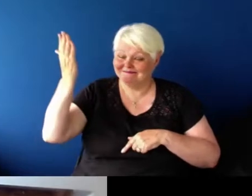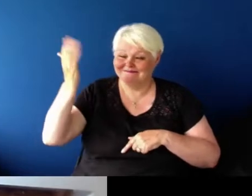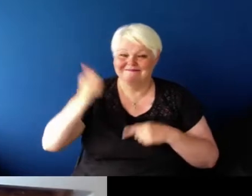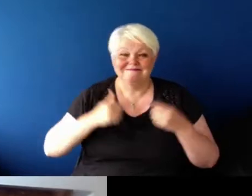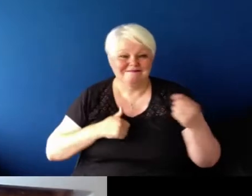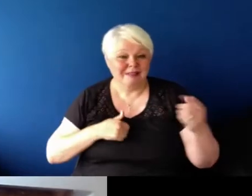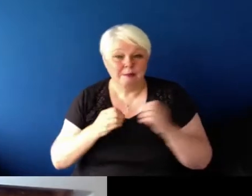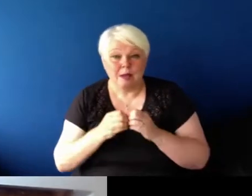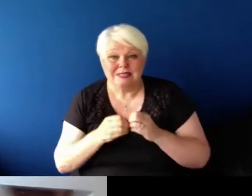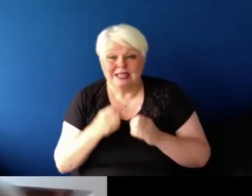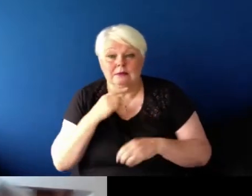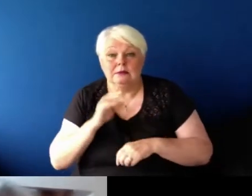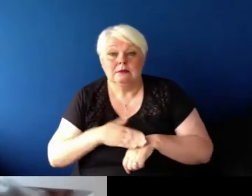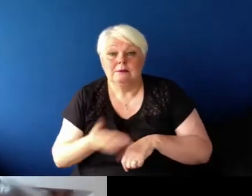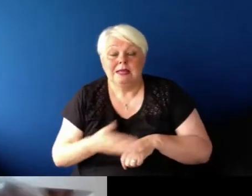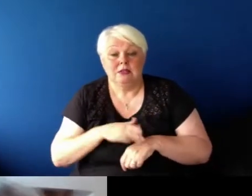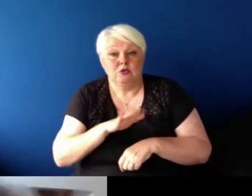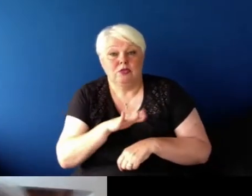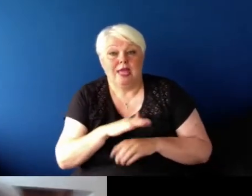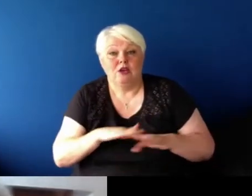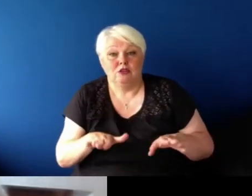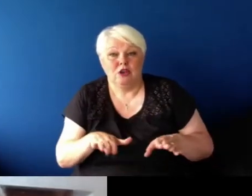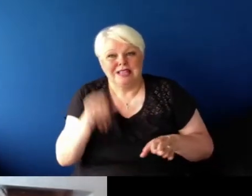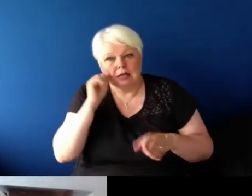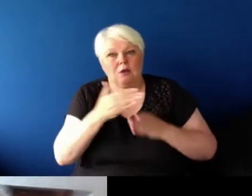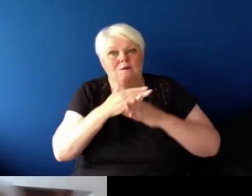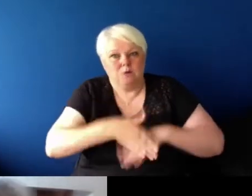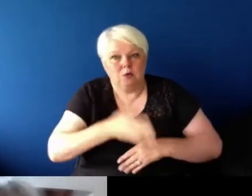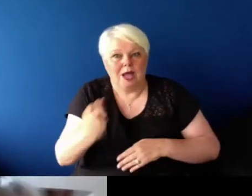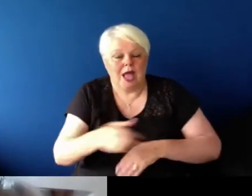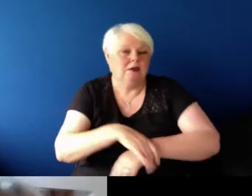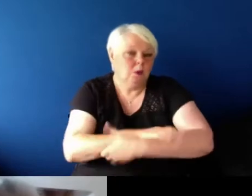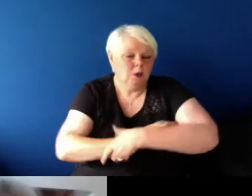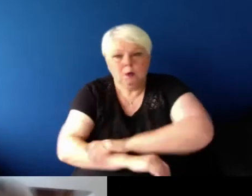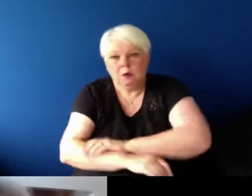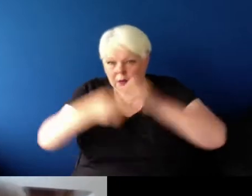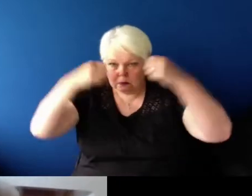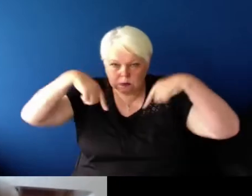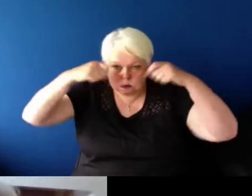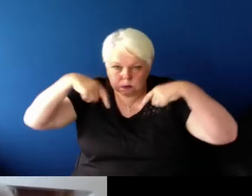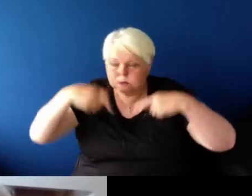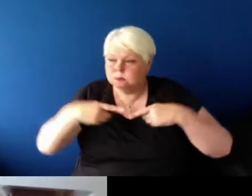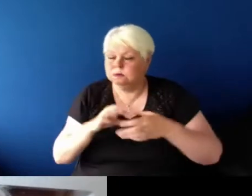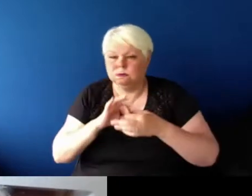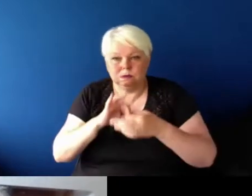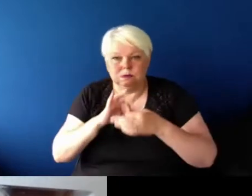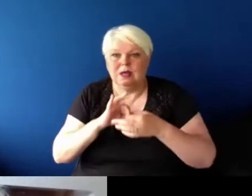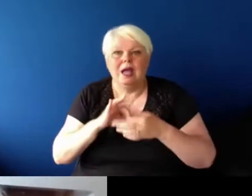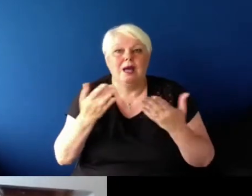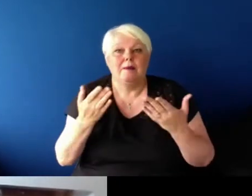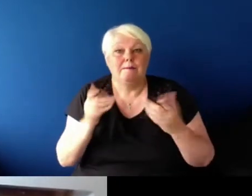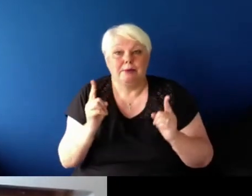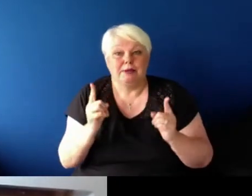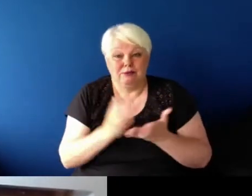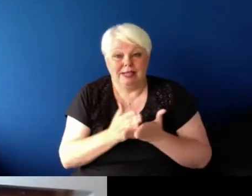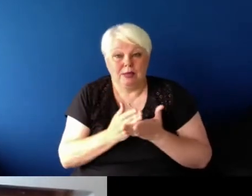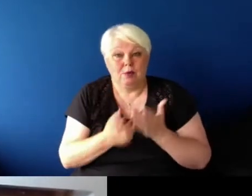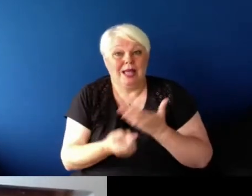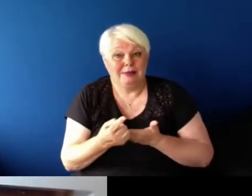happens despite you, doesn't it? You know, I mean, I know you put in all the work and you make all the relationships, and you know, I'm not diminishing that, but actually what